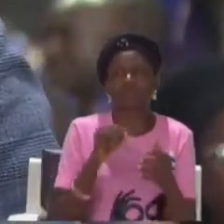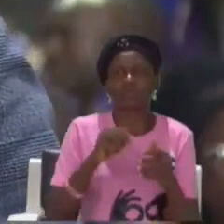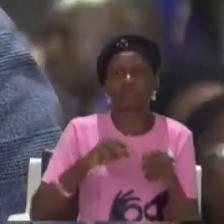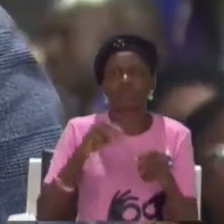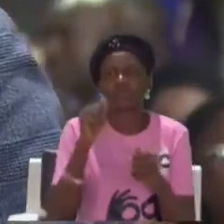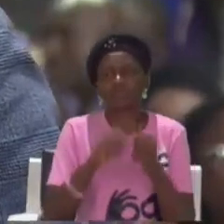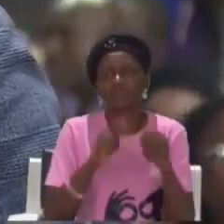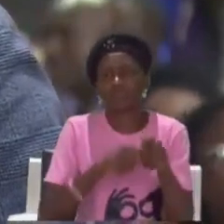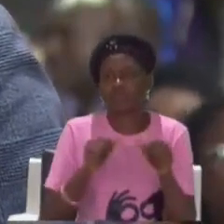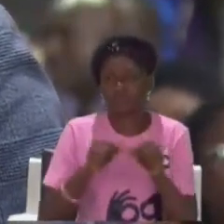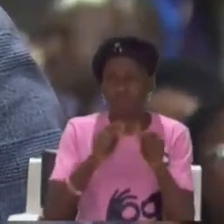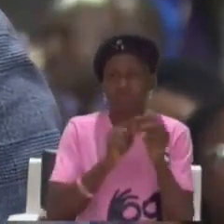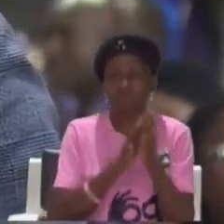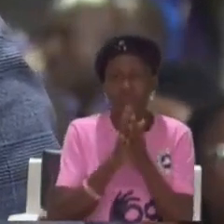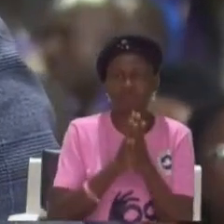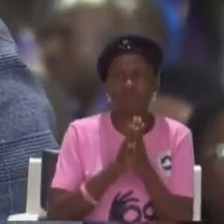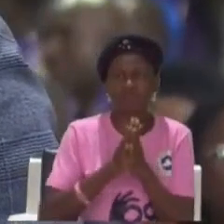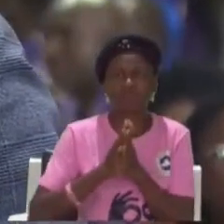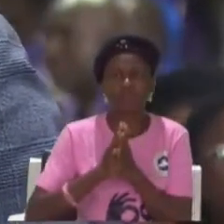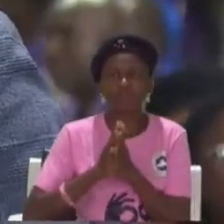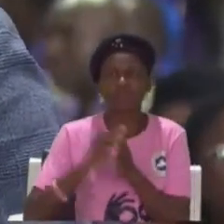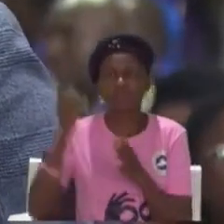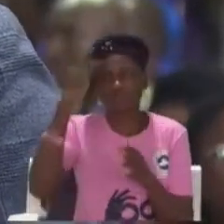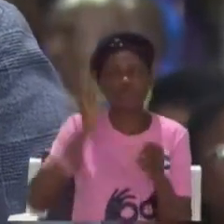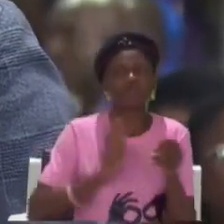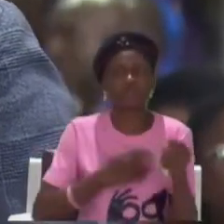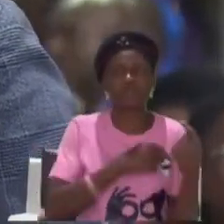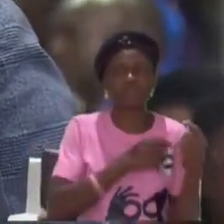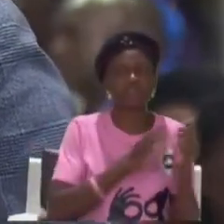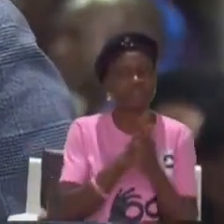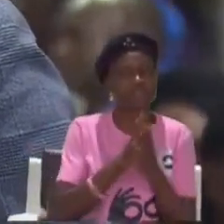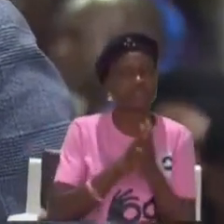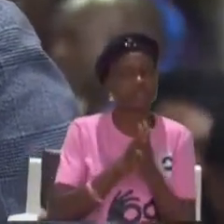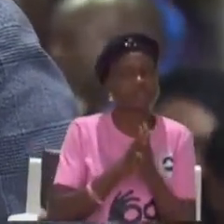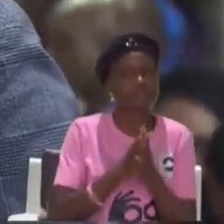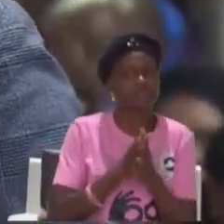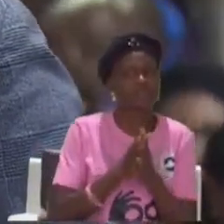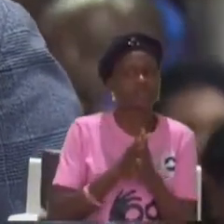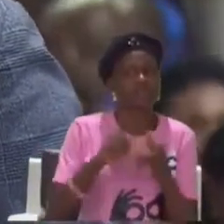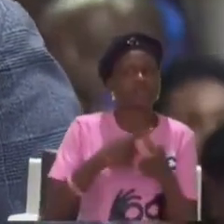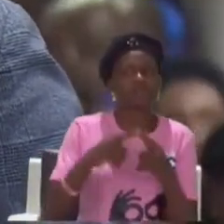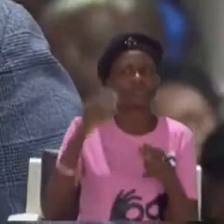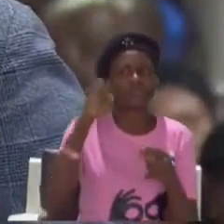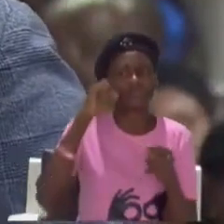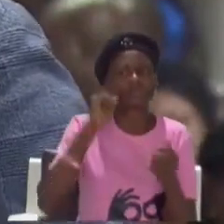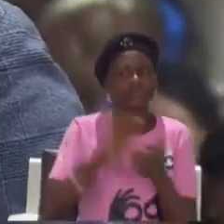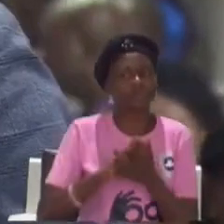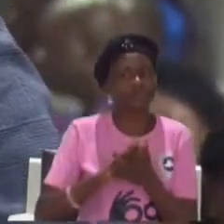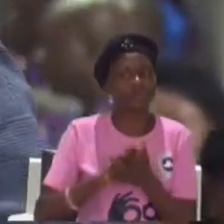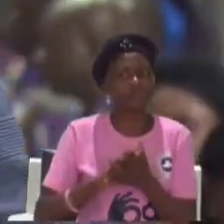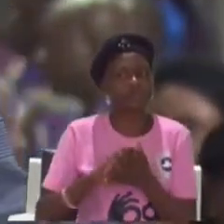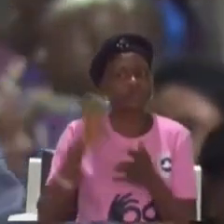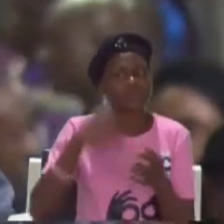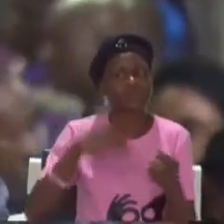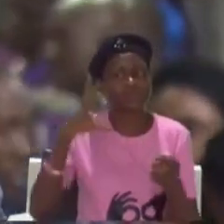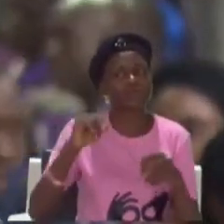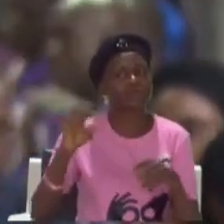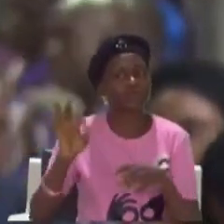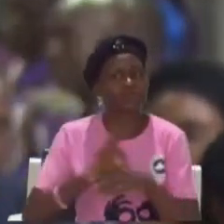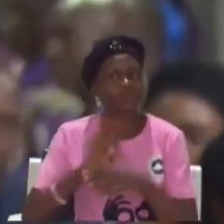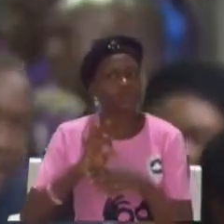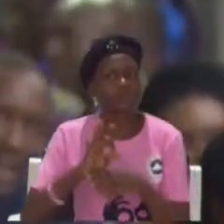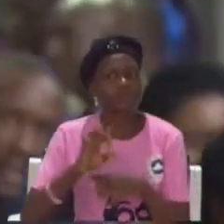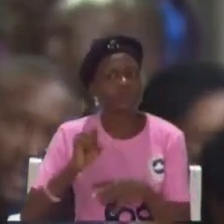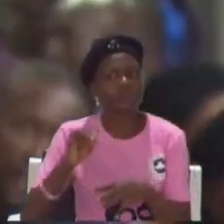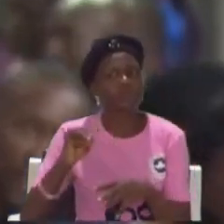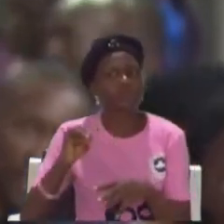your will be done. You know our desires. One day we were out to eat and my wife wasn't feeling well and I have no filter. So